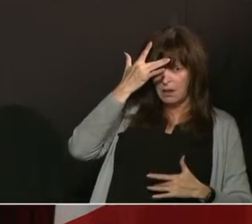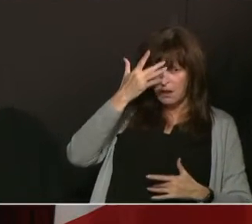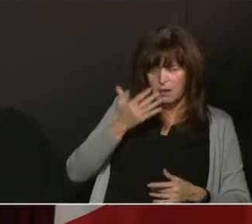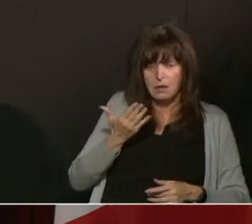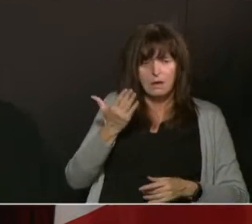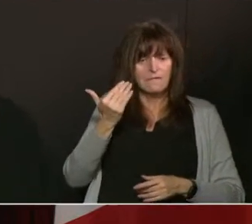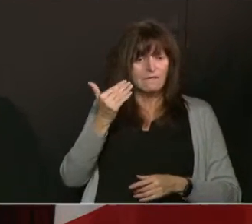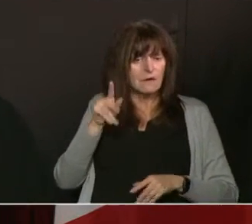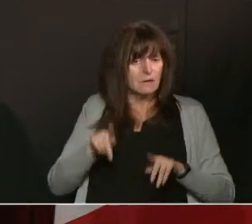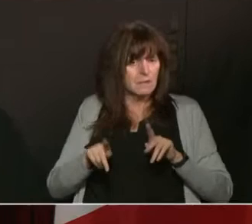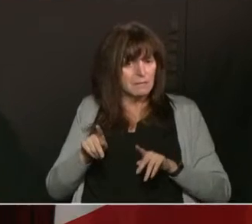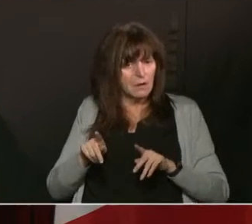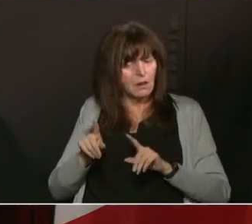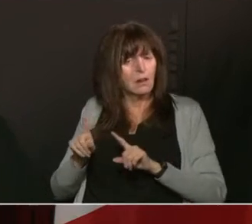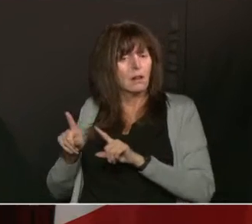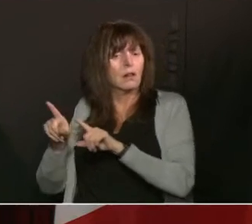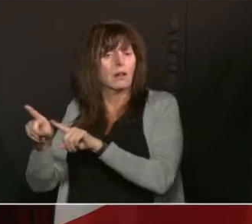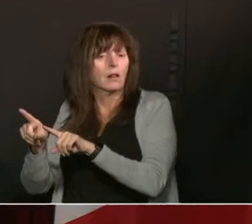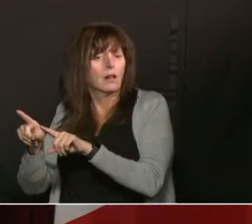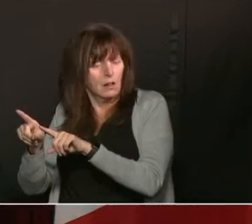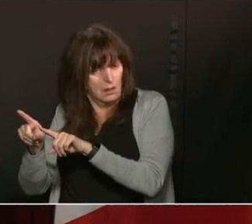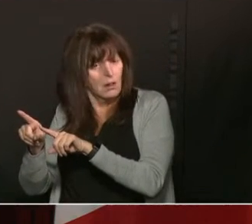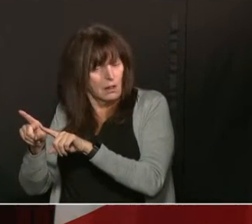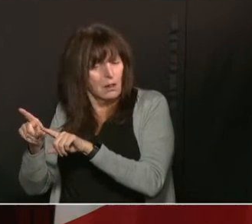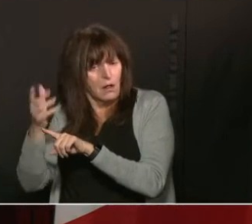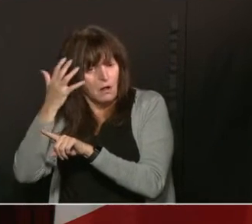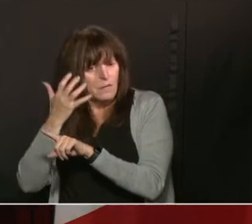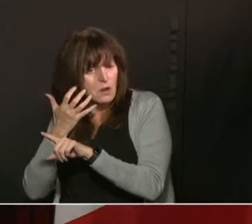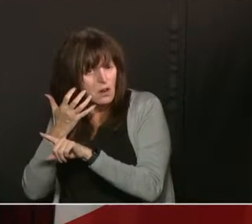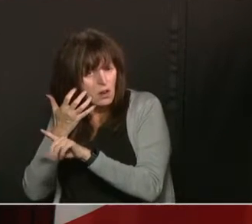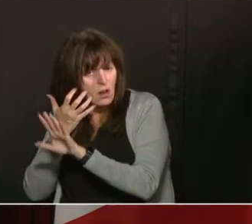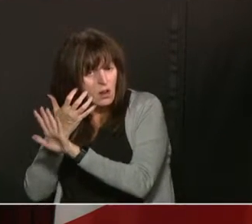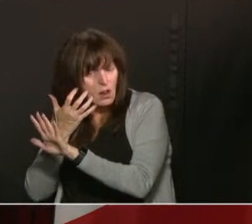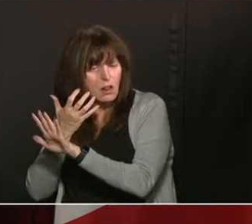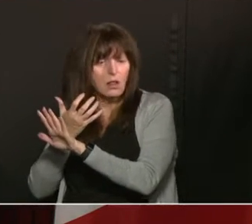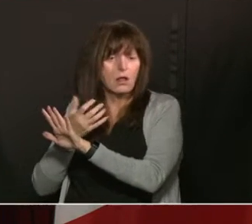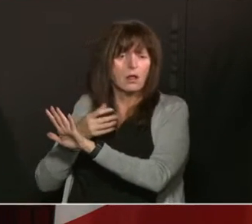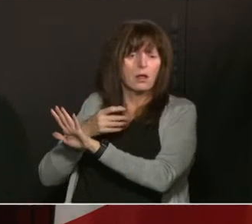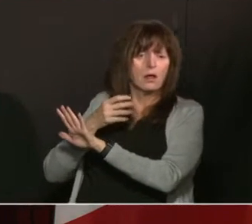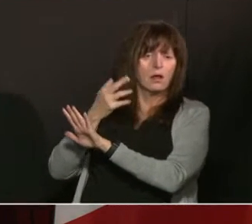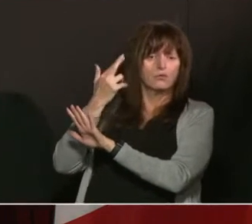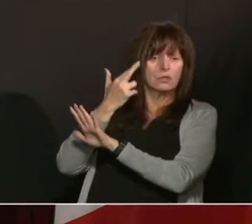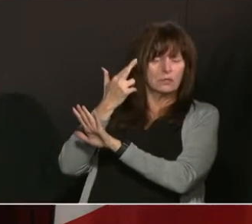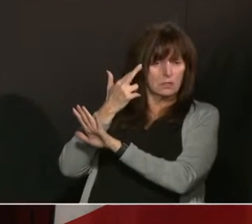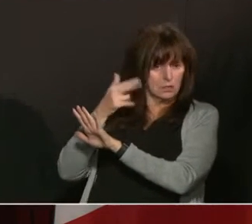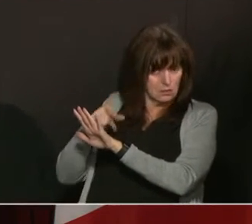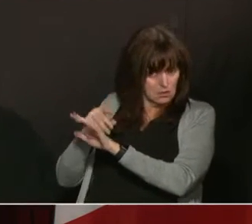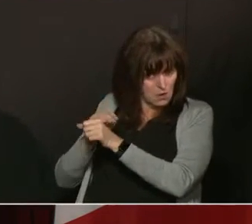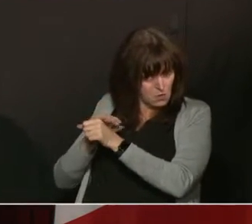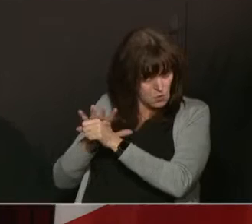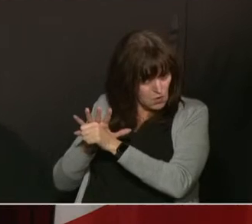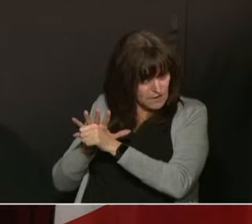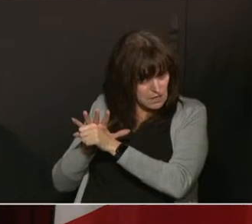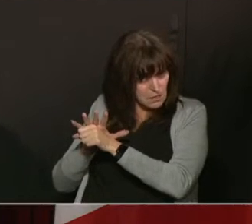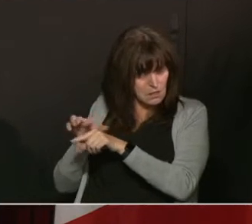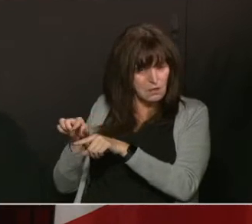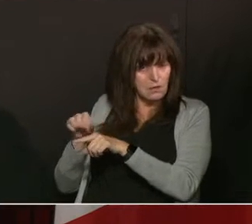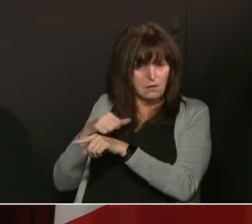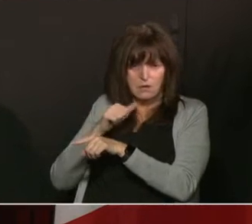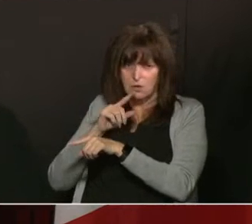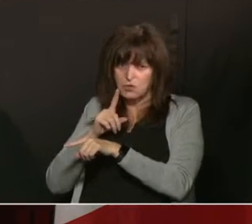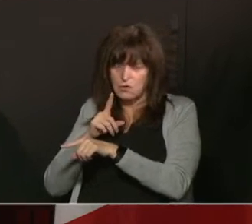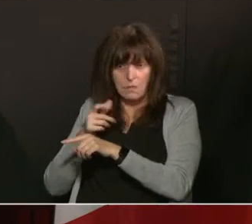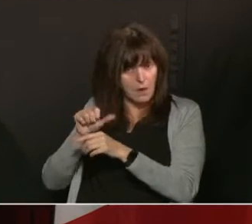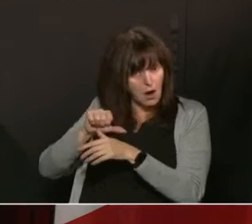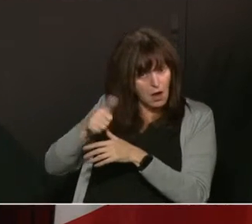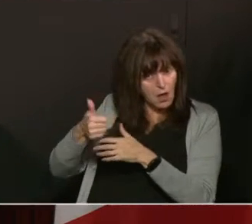or Omicron was the main reason for the admission to hospital. So it's early days yet, but we'll use a combination of monitoring total cases,